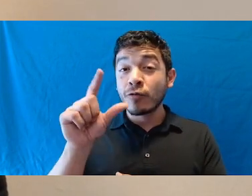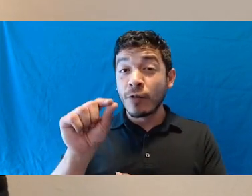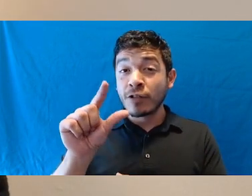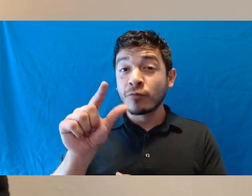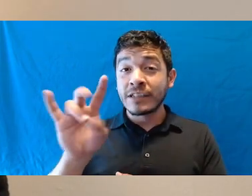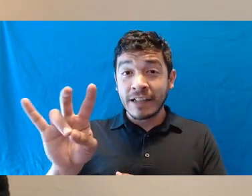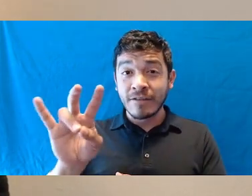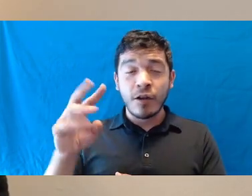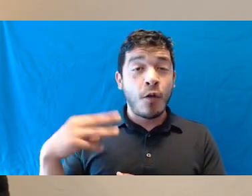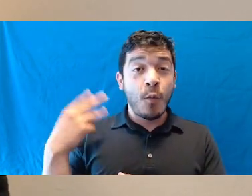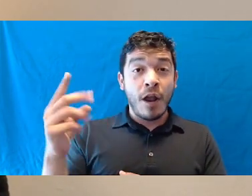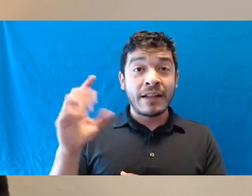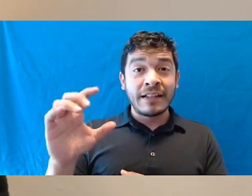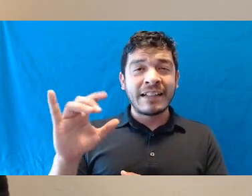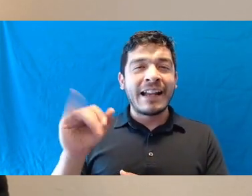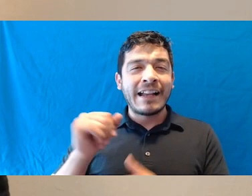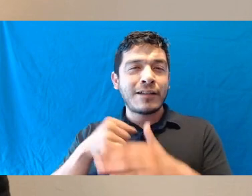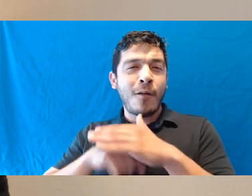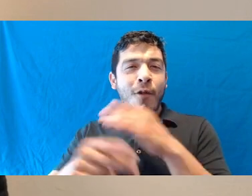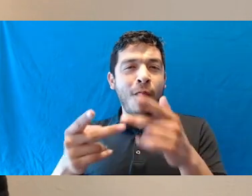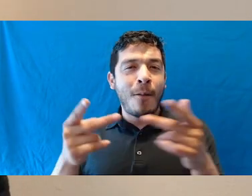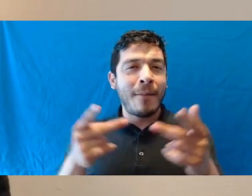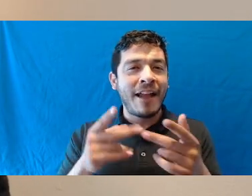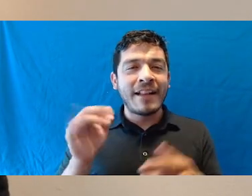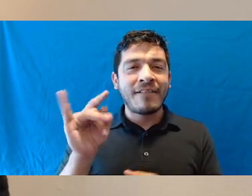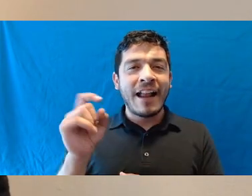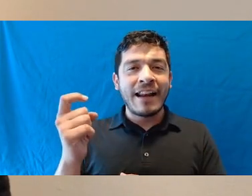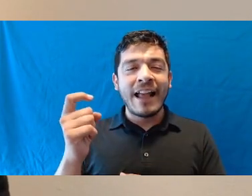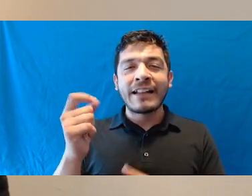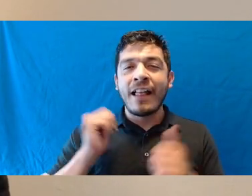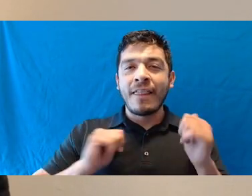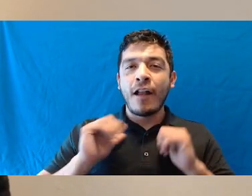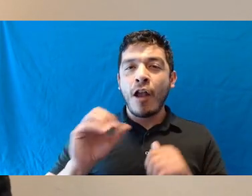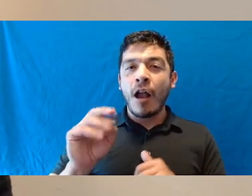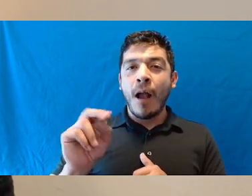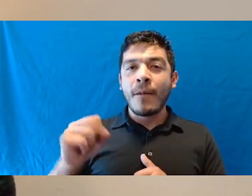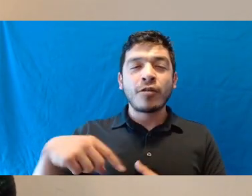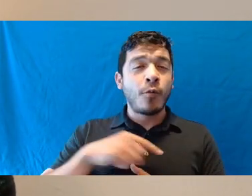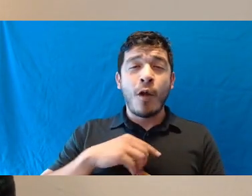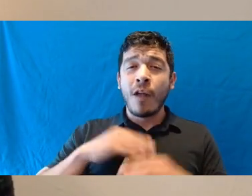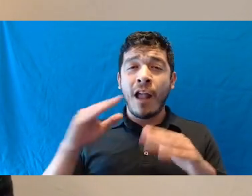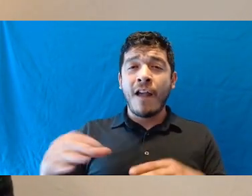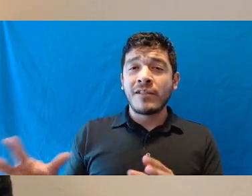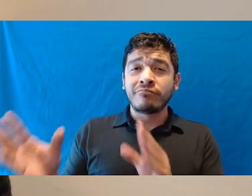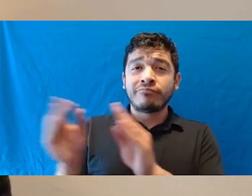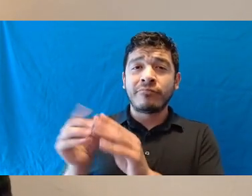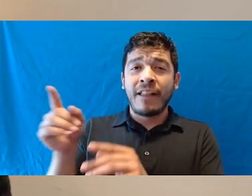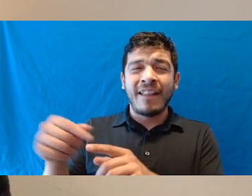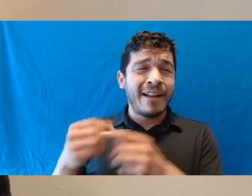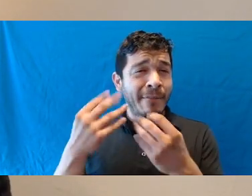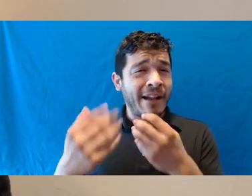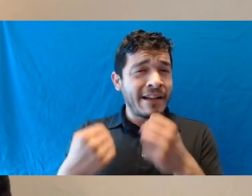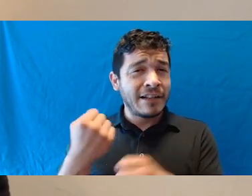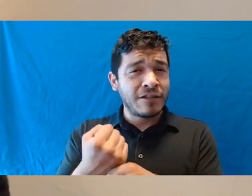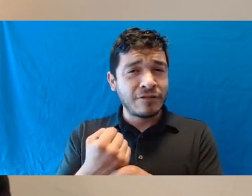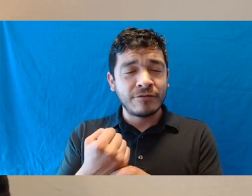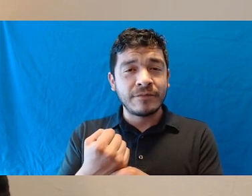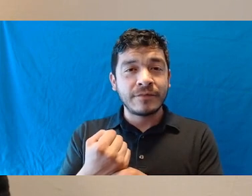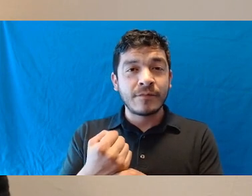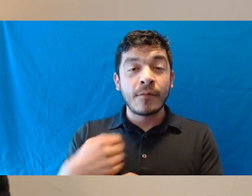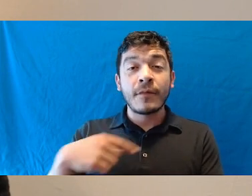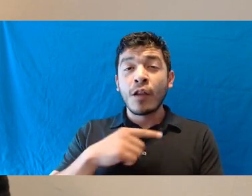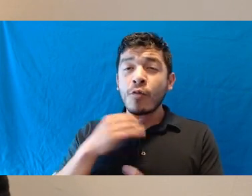birthplace of the Latinx Theater Commons and a place where we have not reconvened in many years. The forum will gather artists, scholars, and